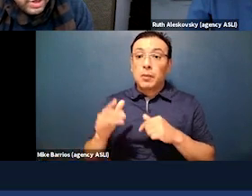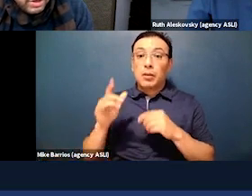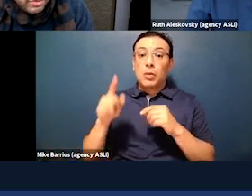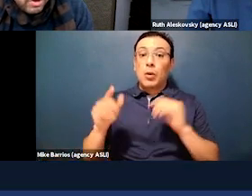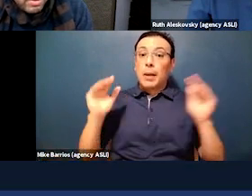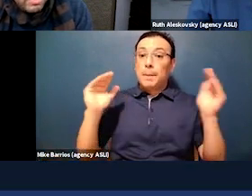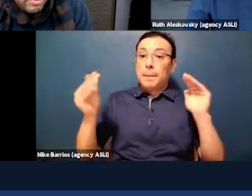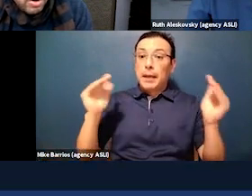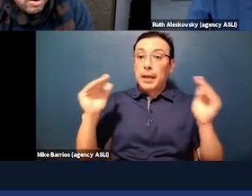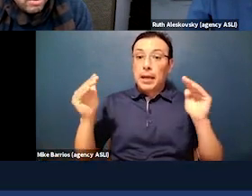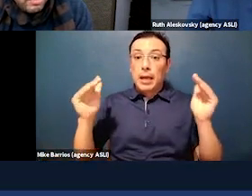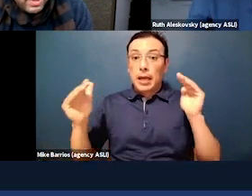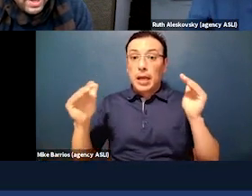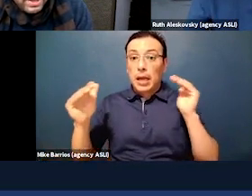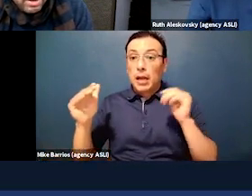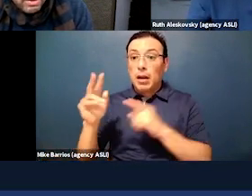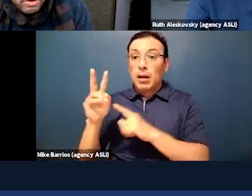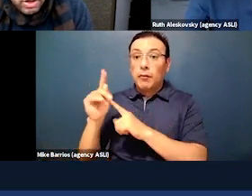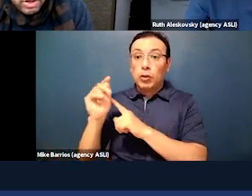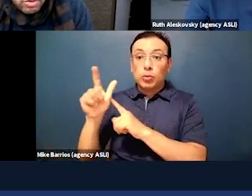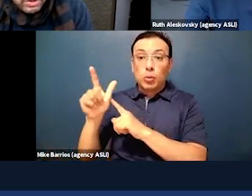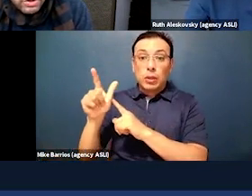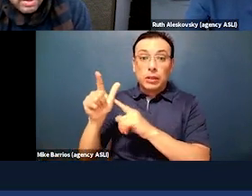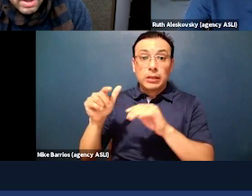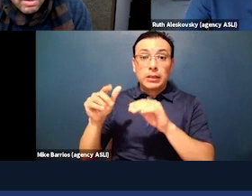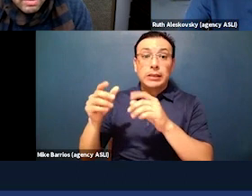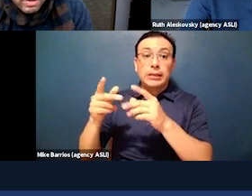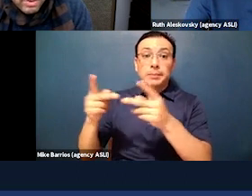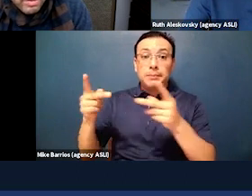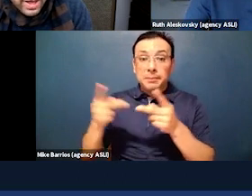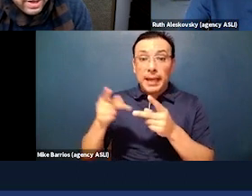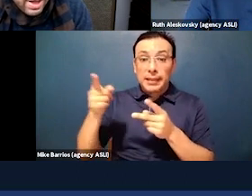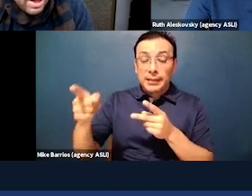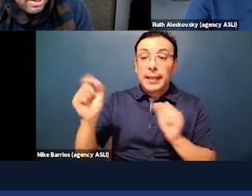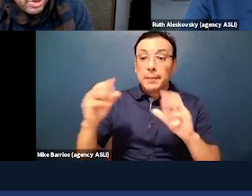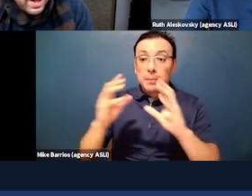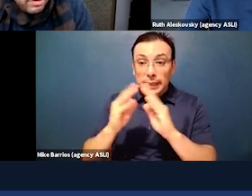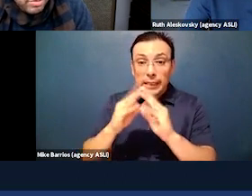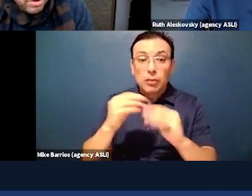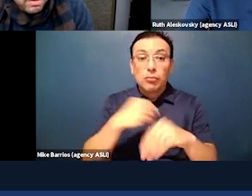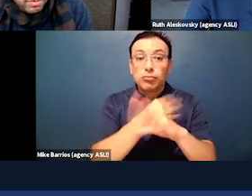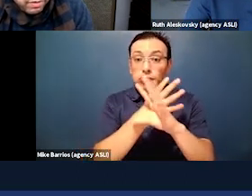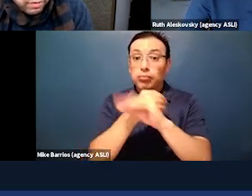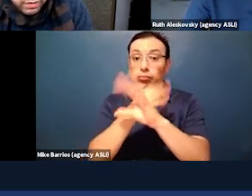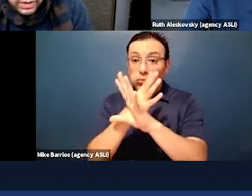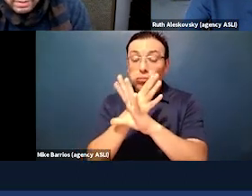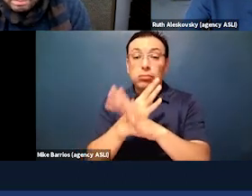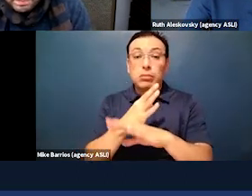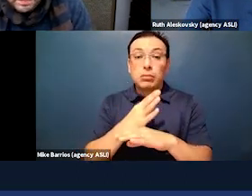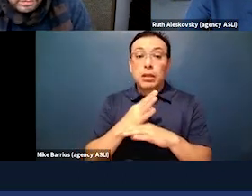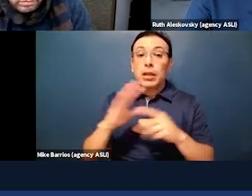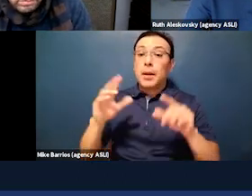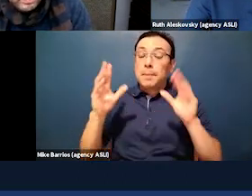council meetings with our business partners and other coalition members. And we've had 3,000 participants to date.